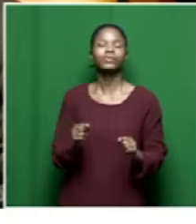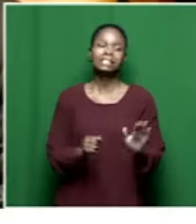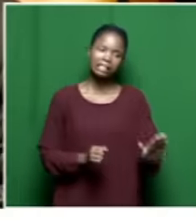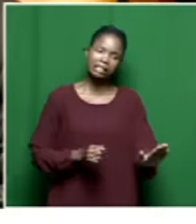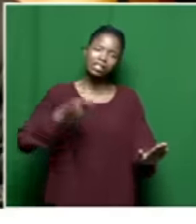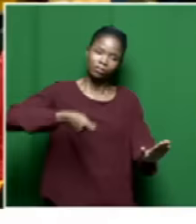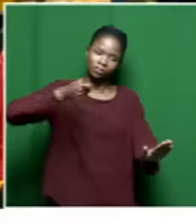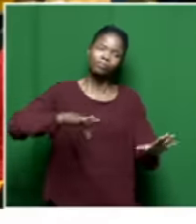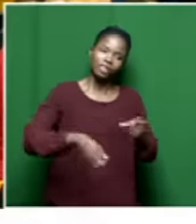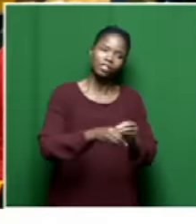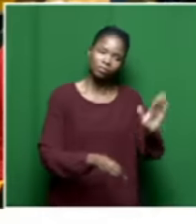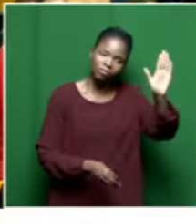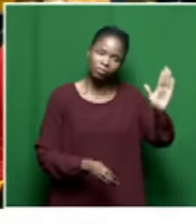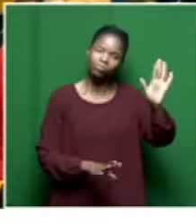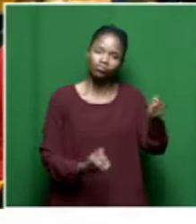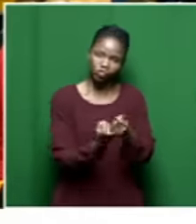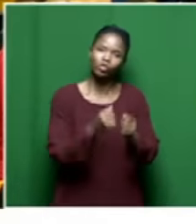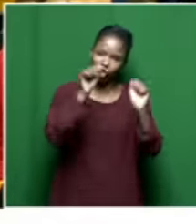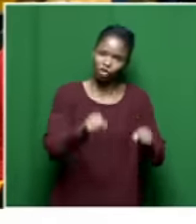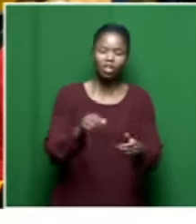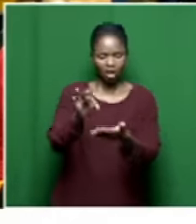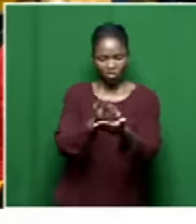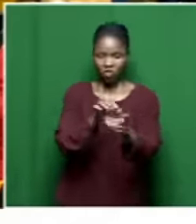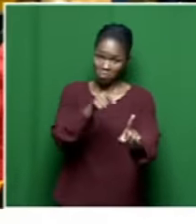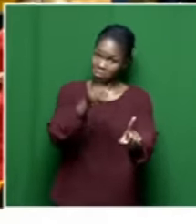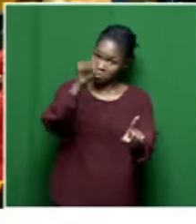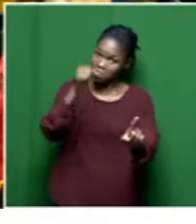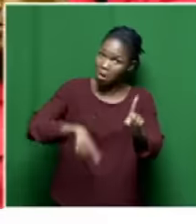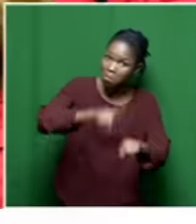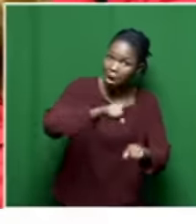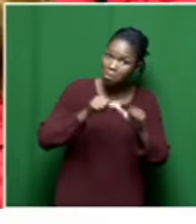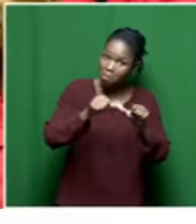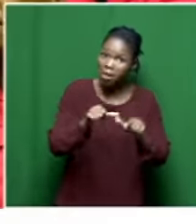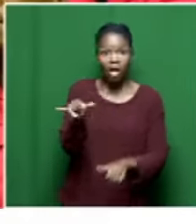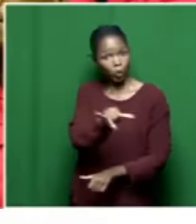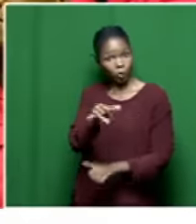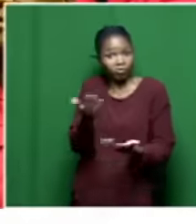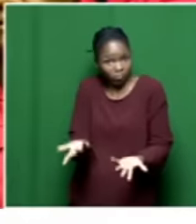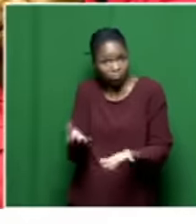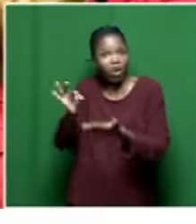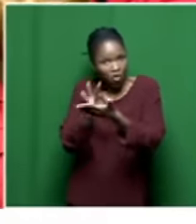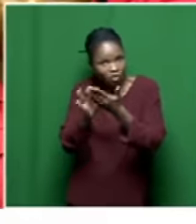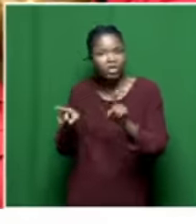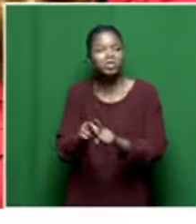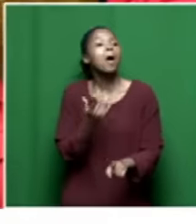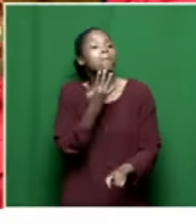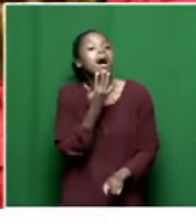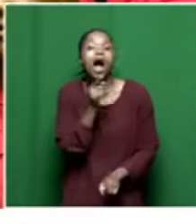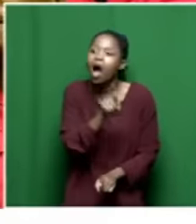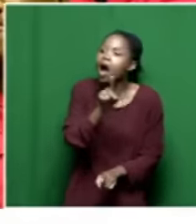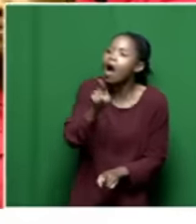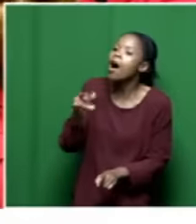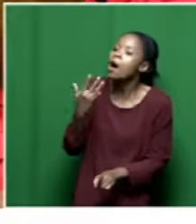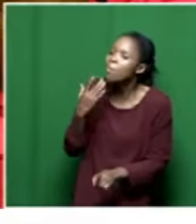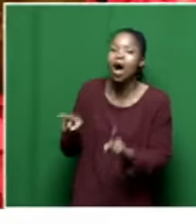Speaker, I want to second the motion that we vote on de Klerk. Let's vote and see who's going to vote for de Klerk to sit in this